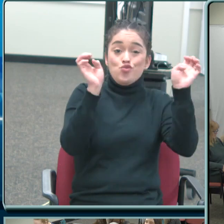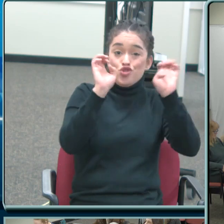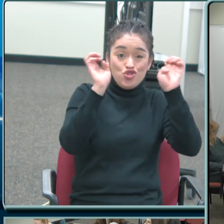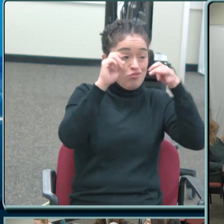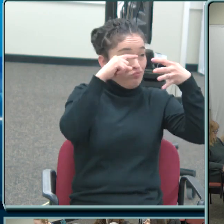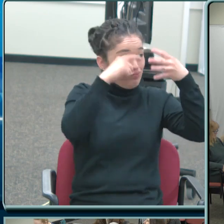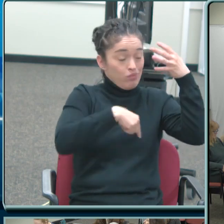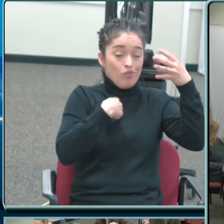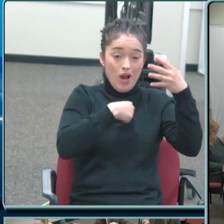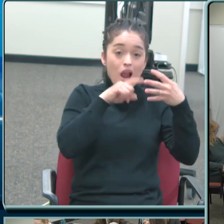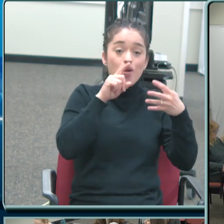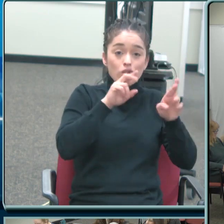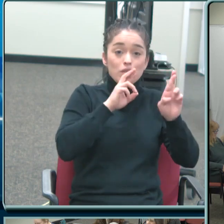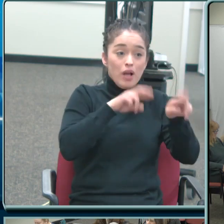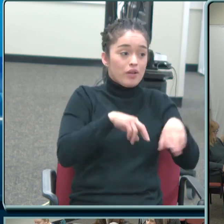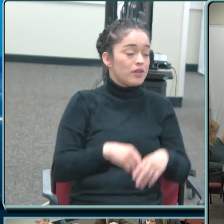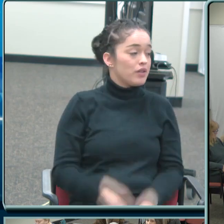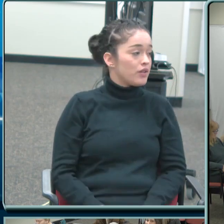we are responding to.